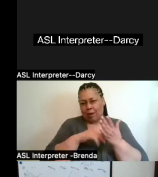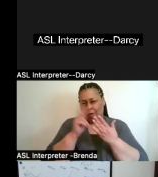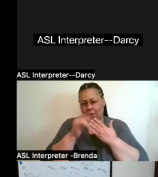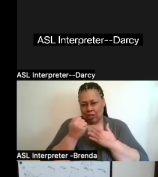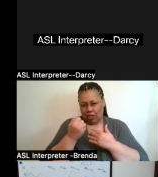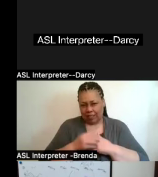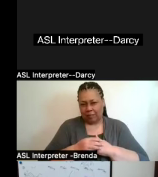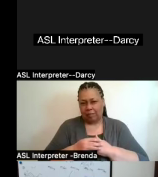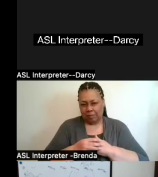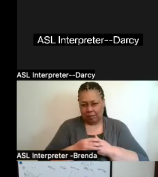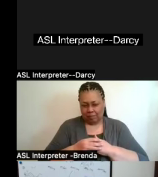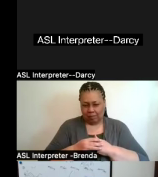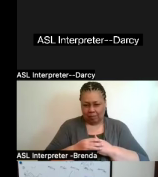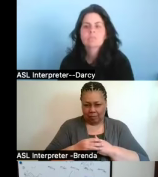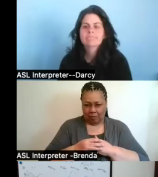Yeah.